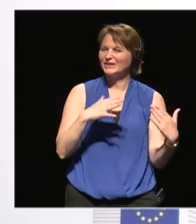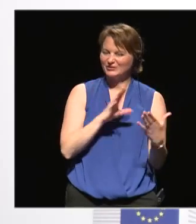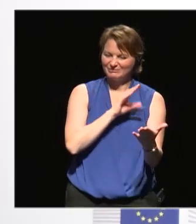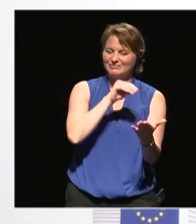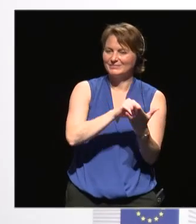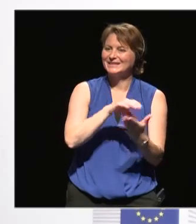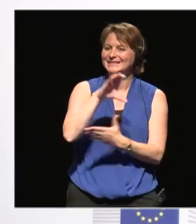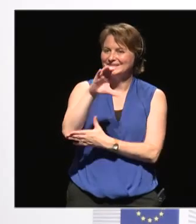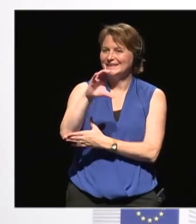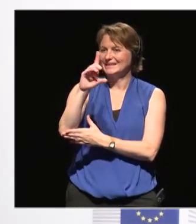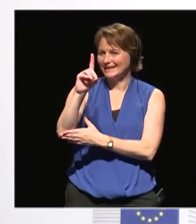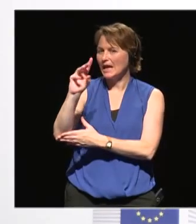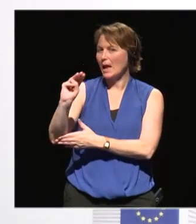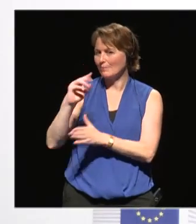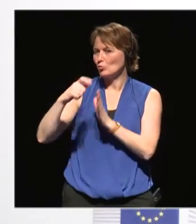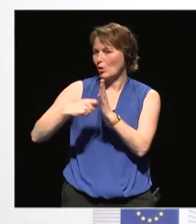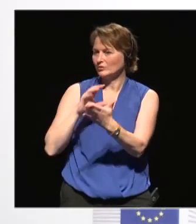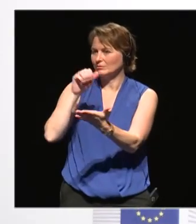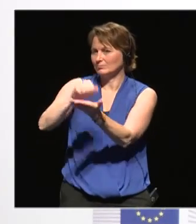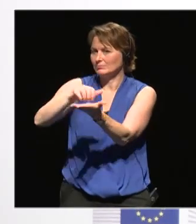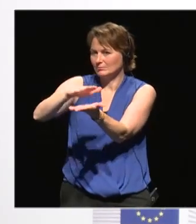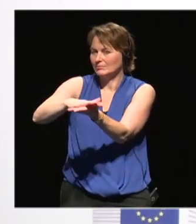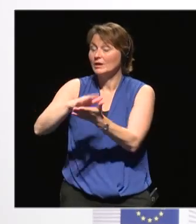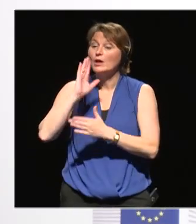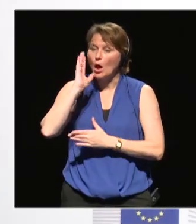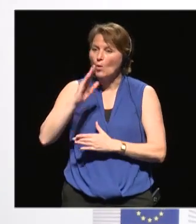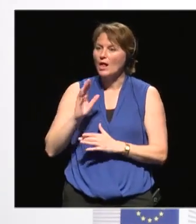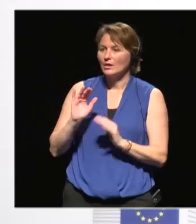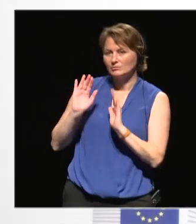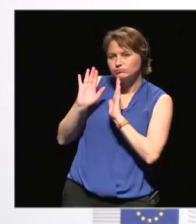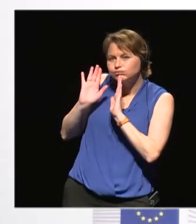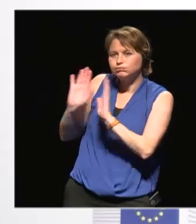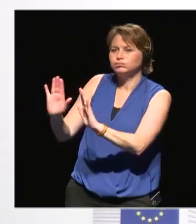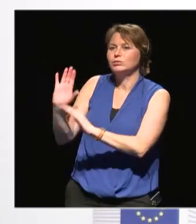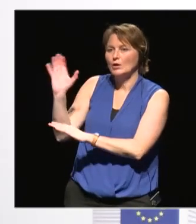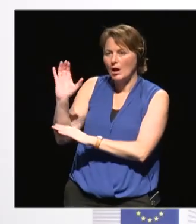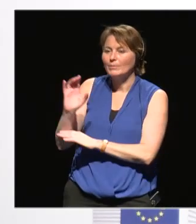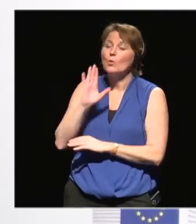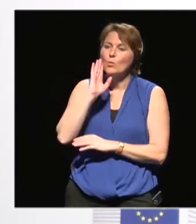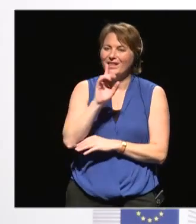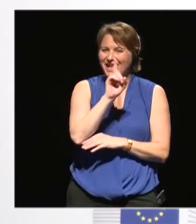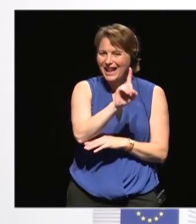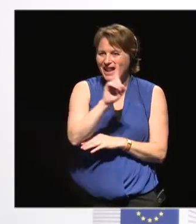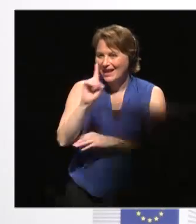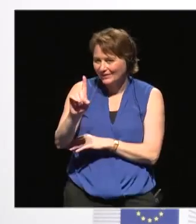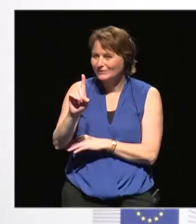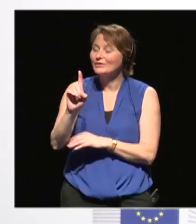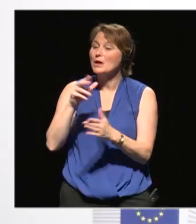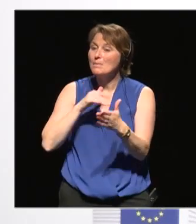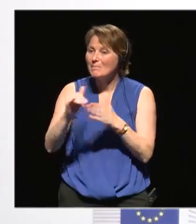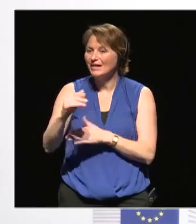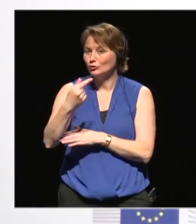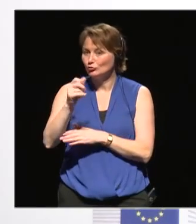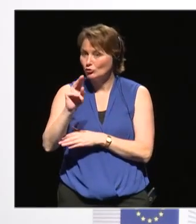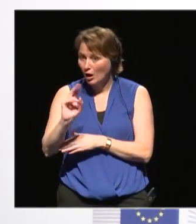as CDM projects, can offset carbon dioxide to the tune of 11 million tons of